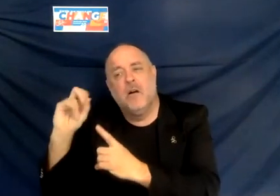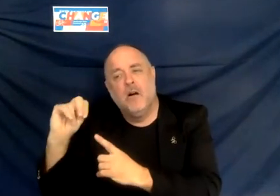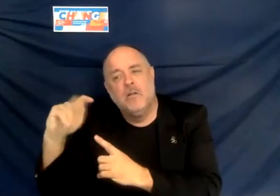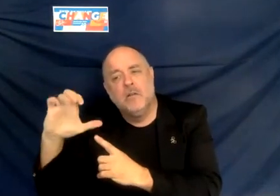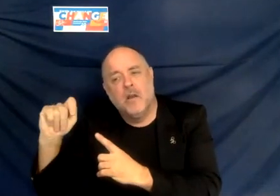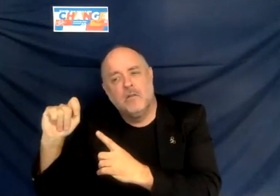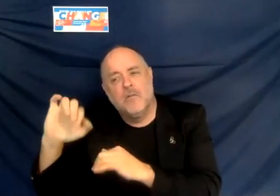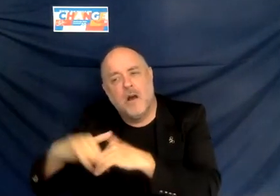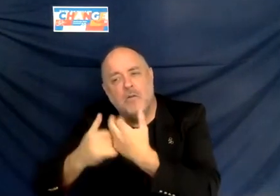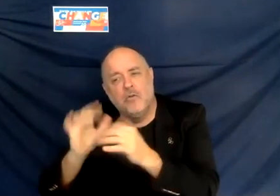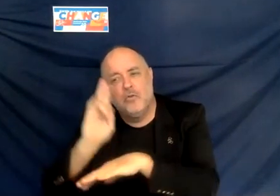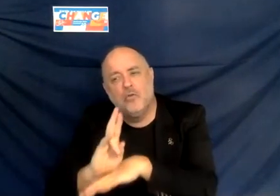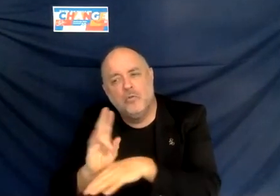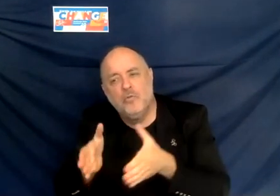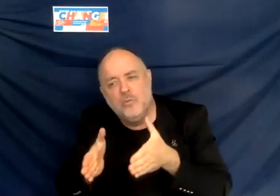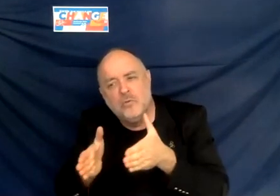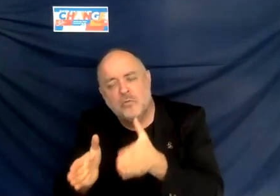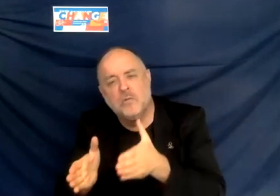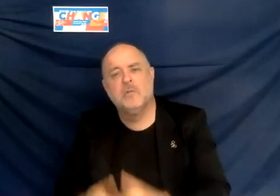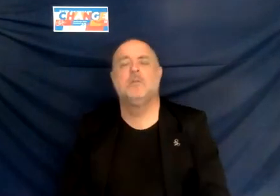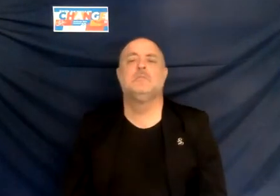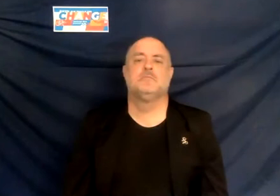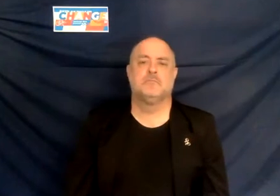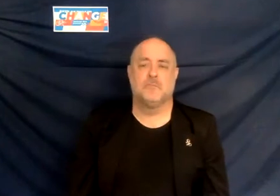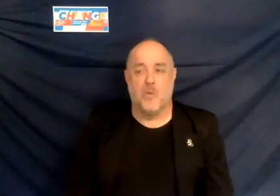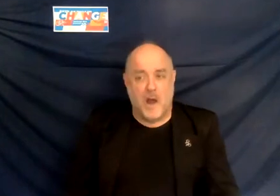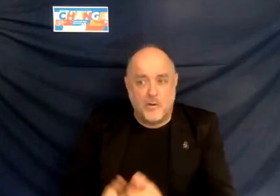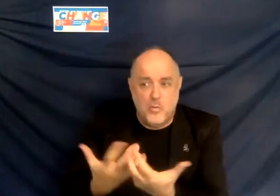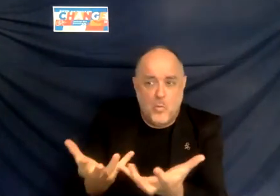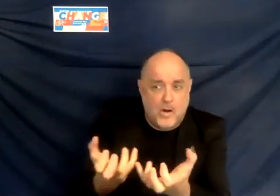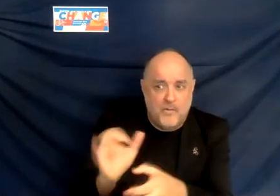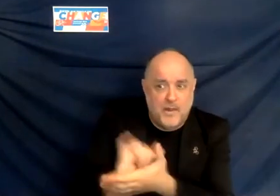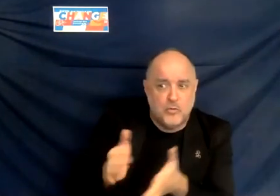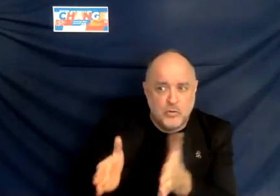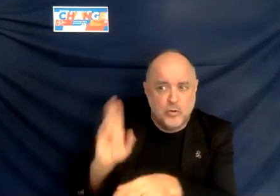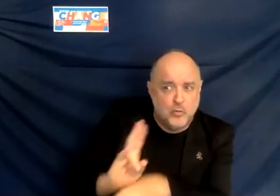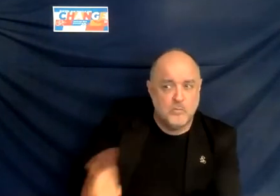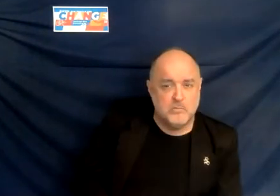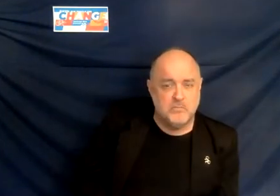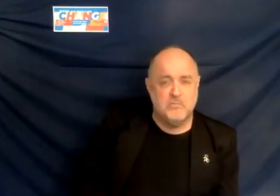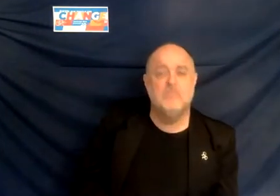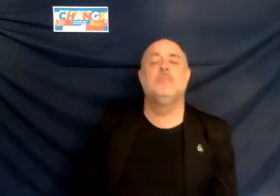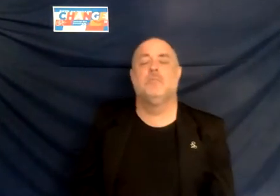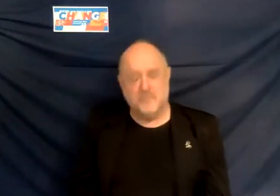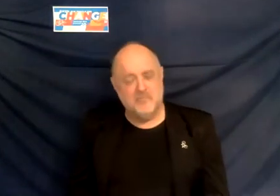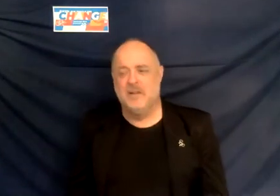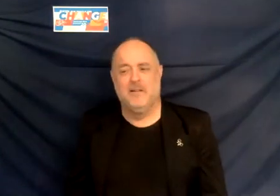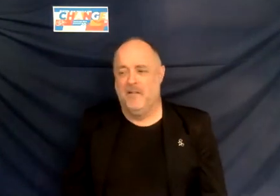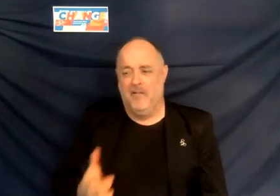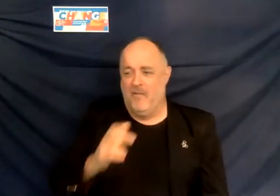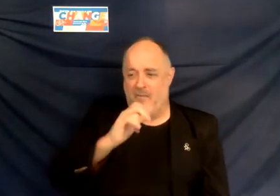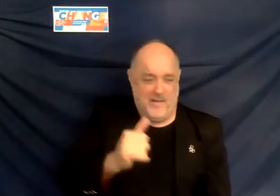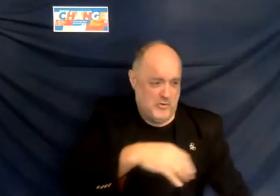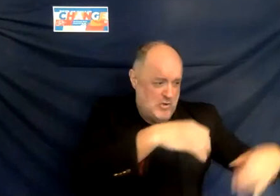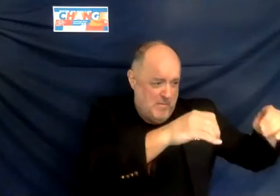is being used or wants to be used. So it's not that you see a shopping street here and it has bidirectional cycle tracks on